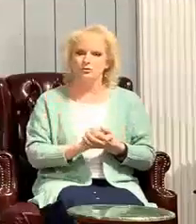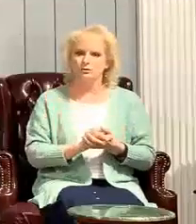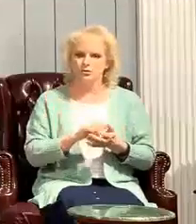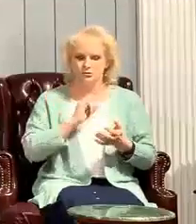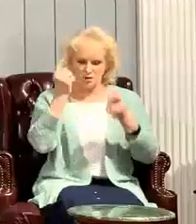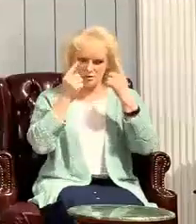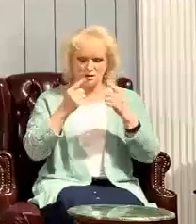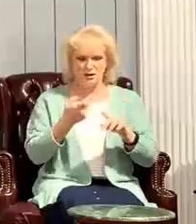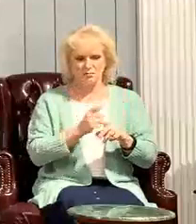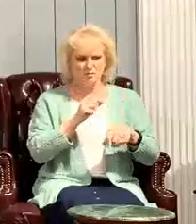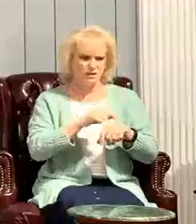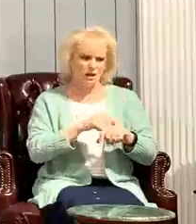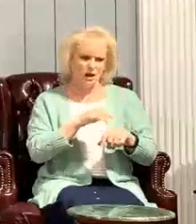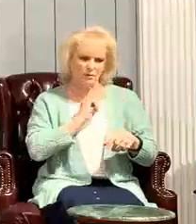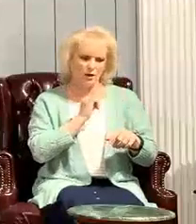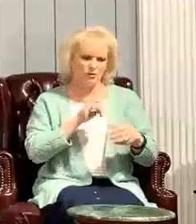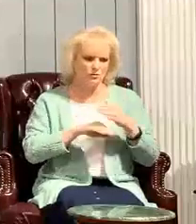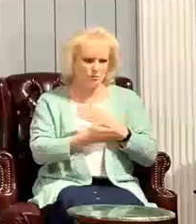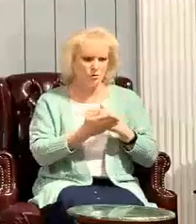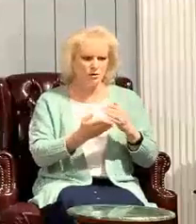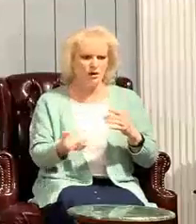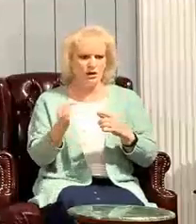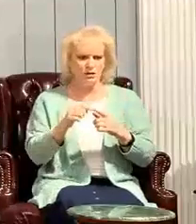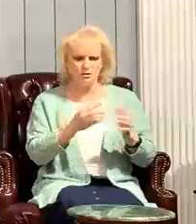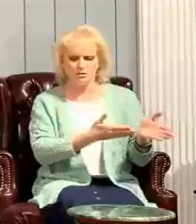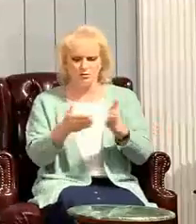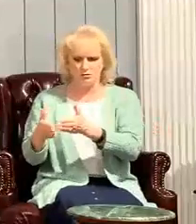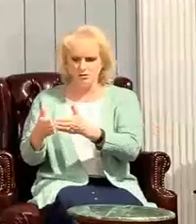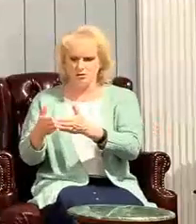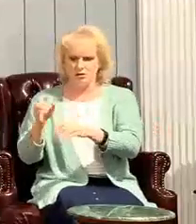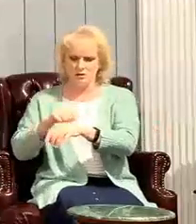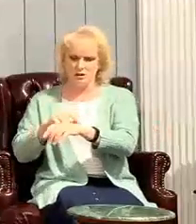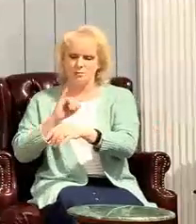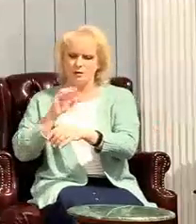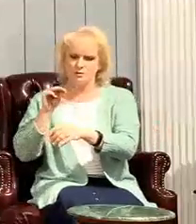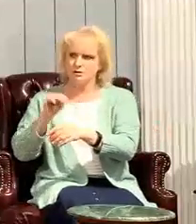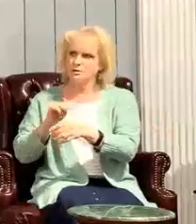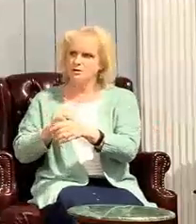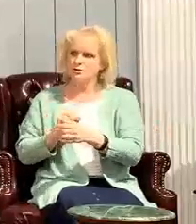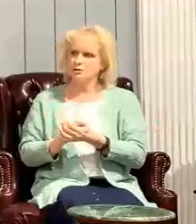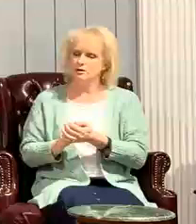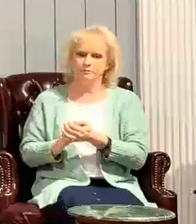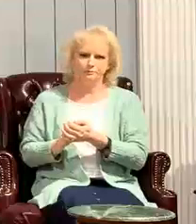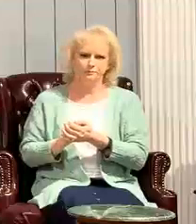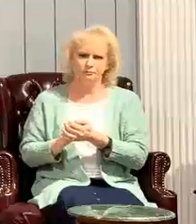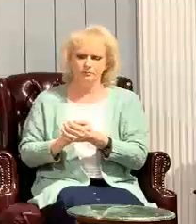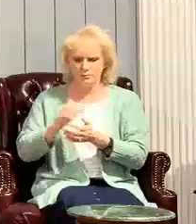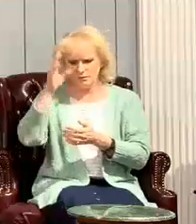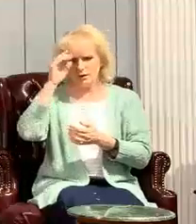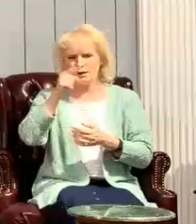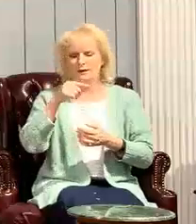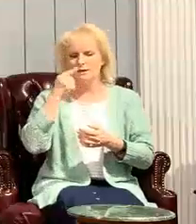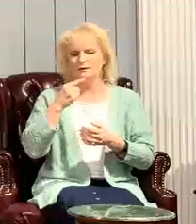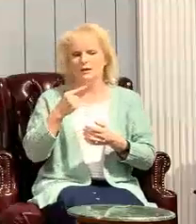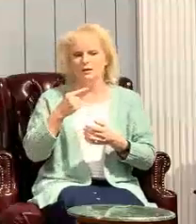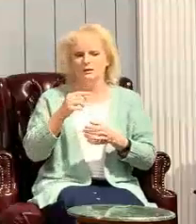from the time I was born until the time I was in Bible college, he said the ministry had changed so much in that period of time that you know, it wasn't even